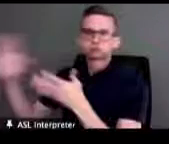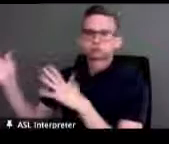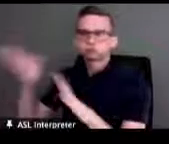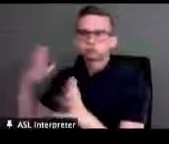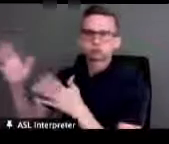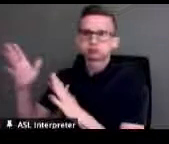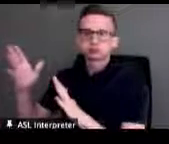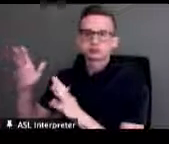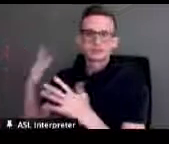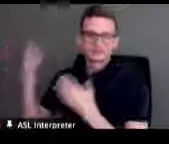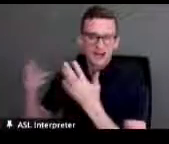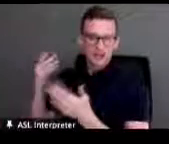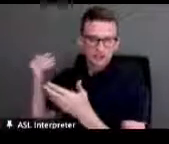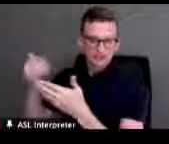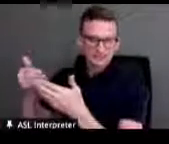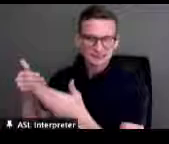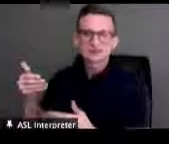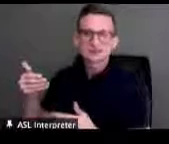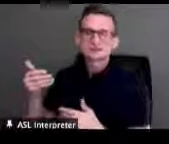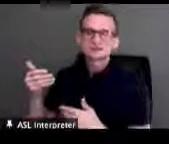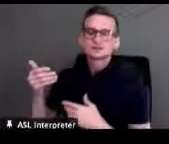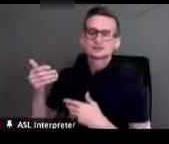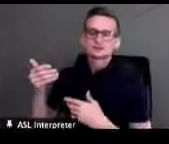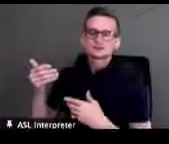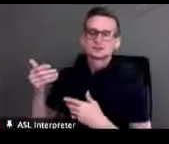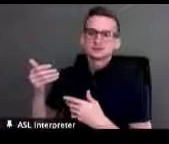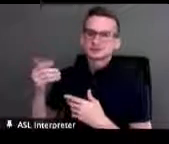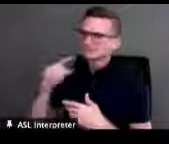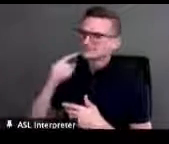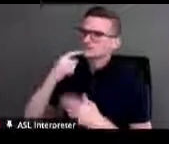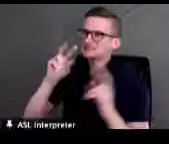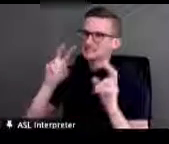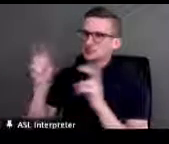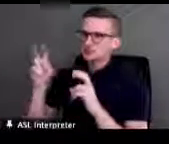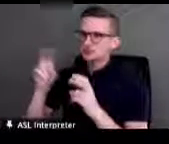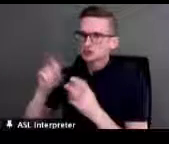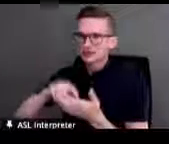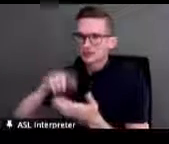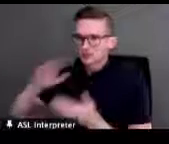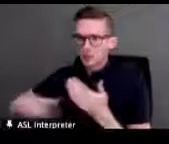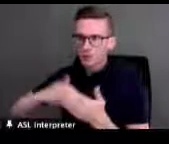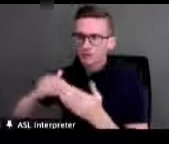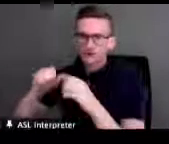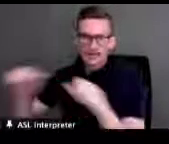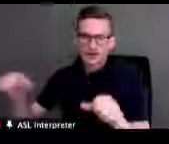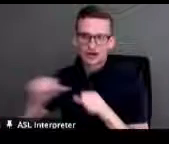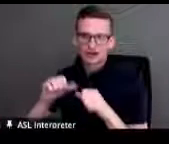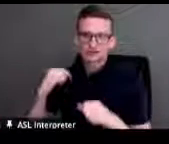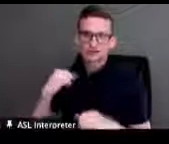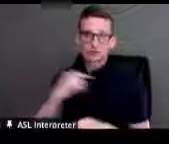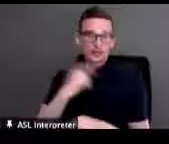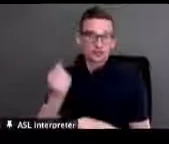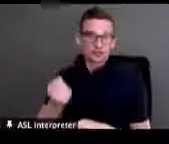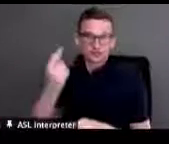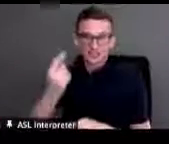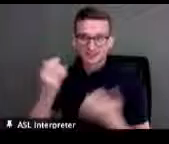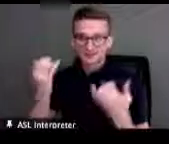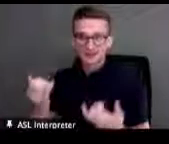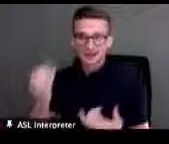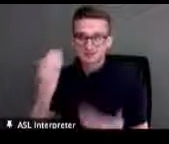well. Fires are a big issue in this whole area. So we understand that this might not be the ideal time for you to call